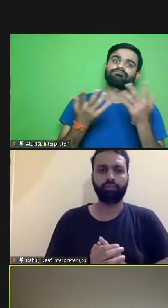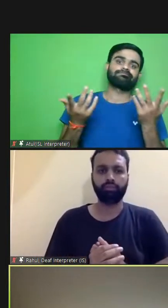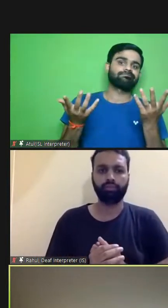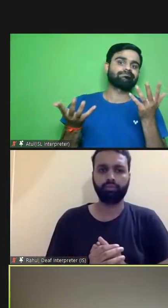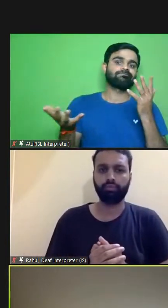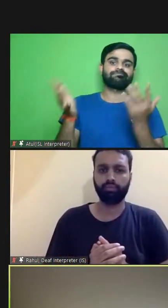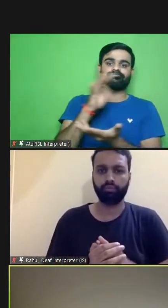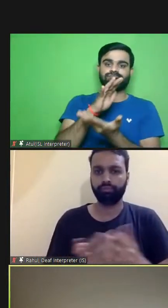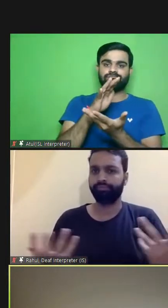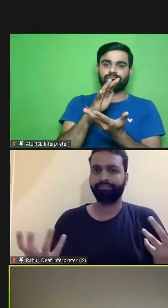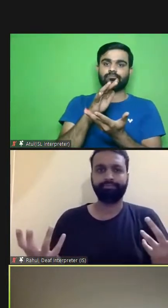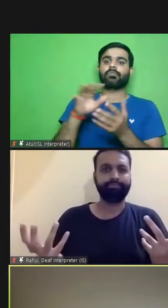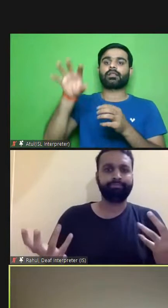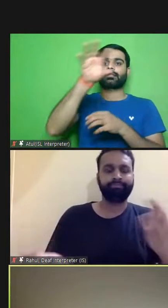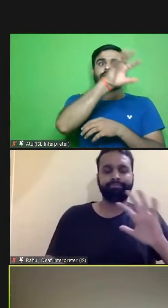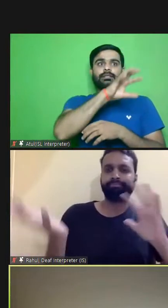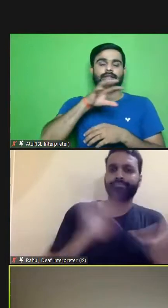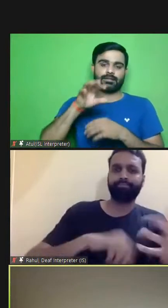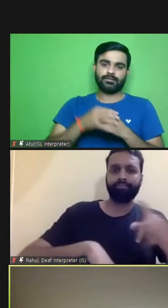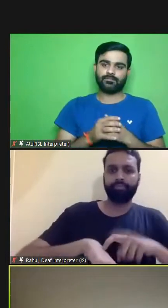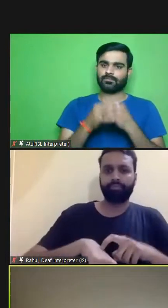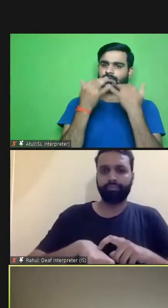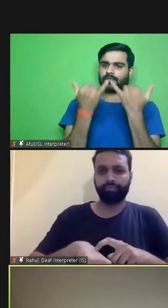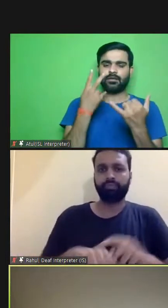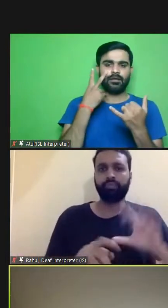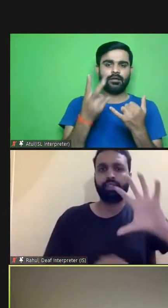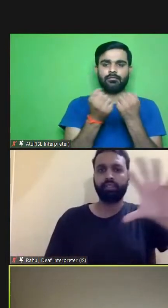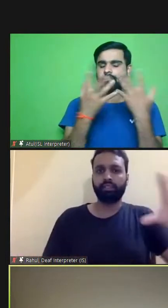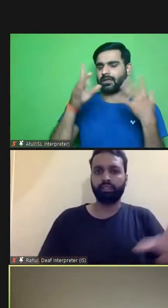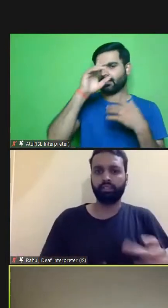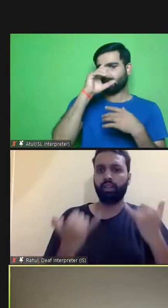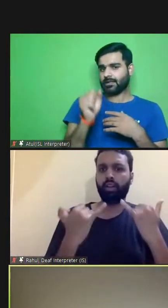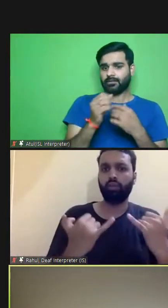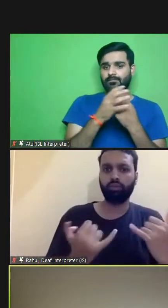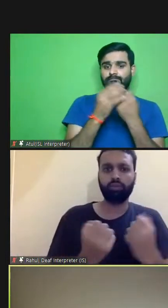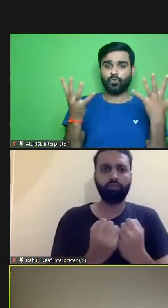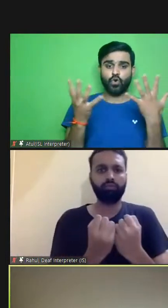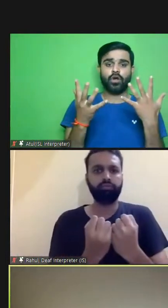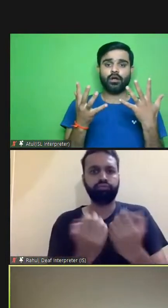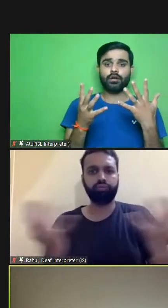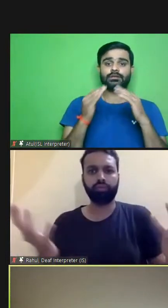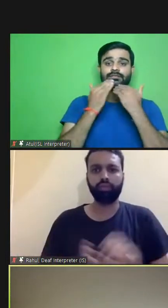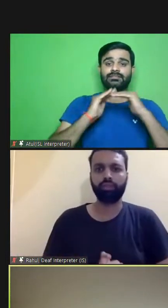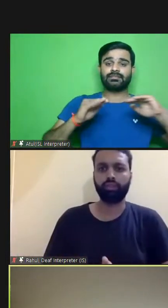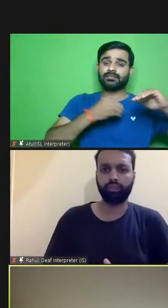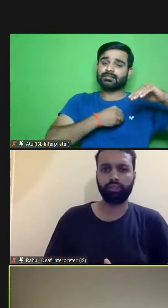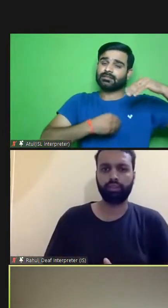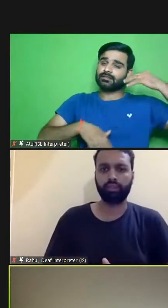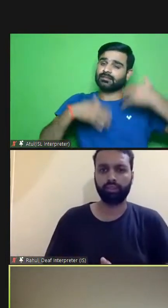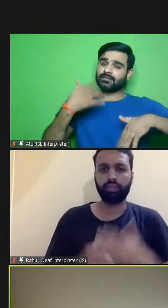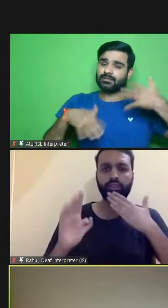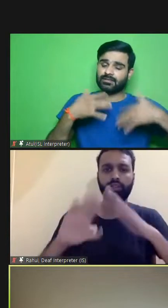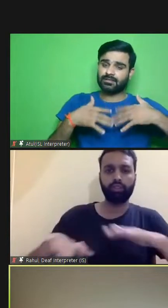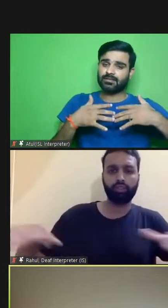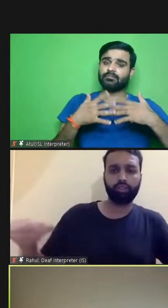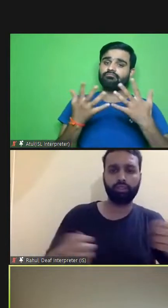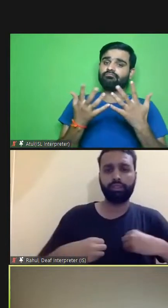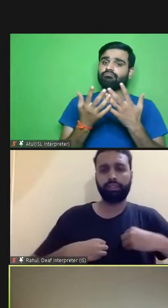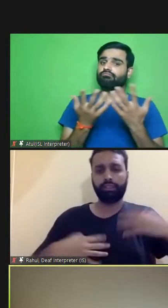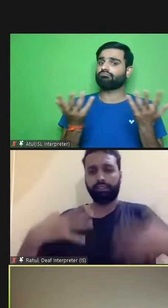and middle income countries. Now, it's really important to remember that most children suffering from overweight and obesity are